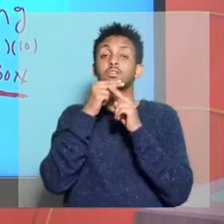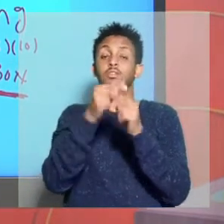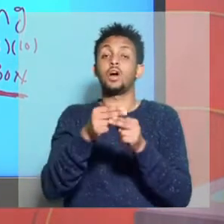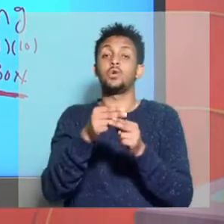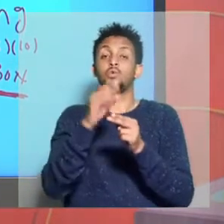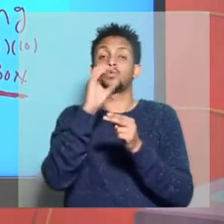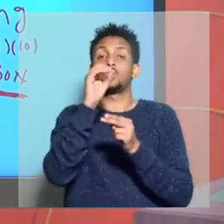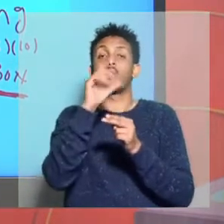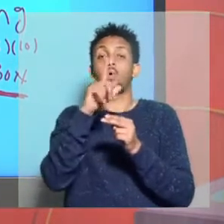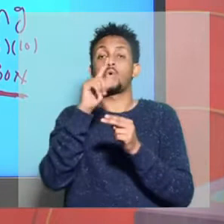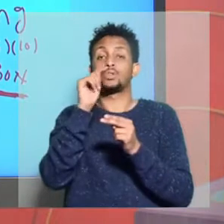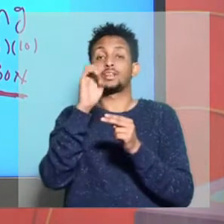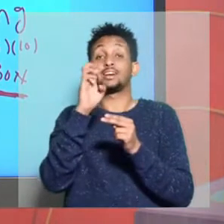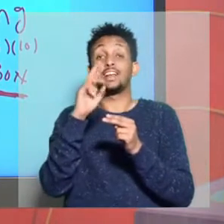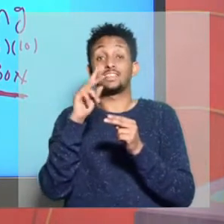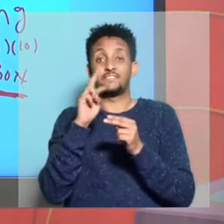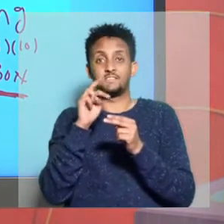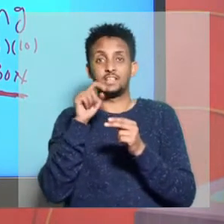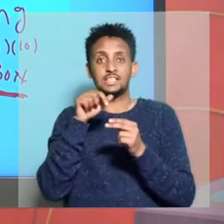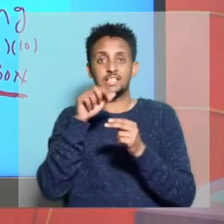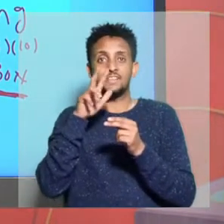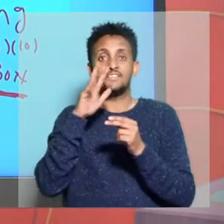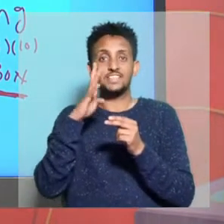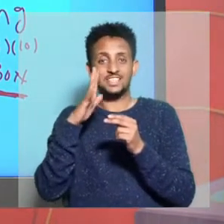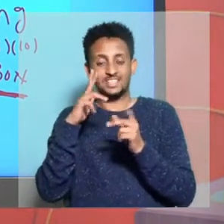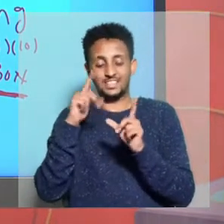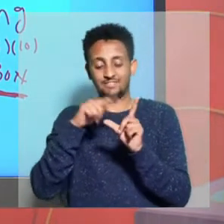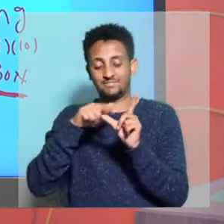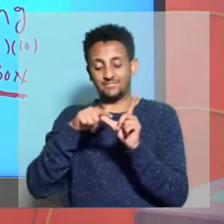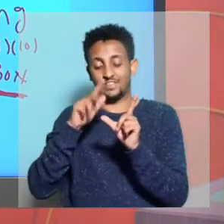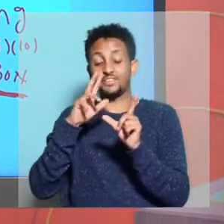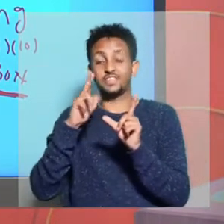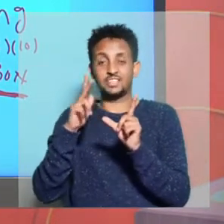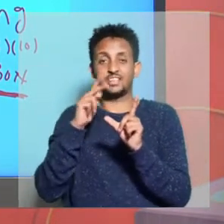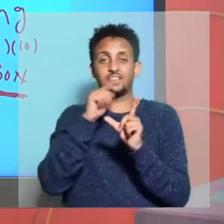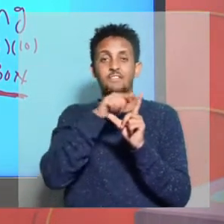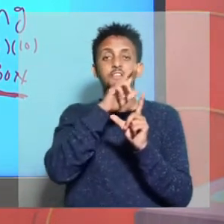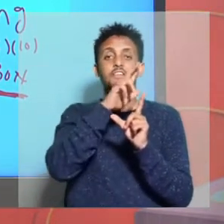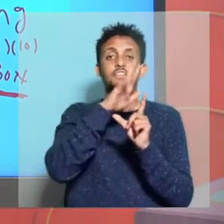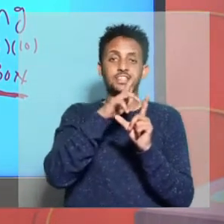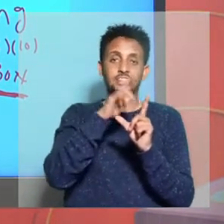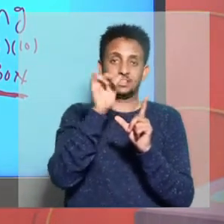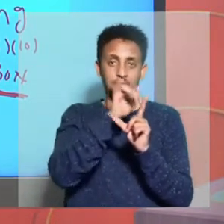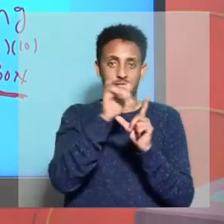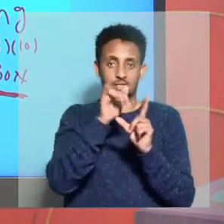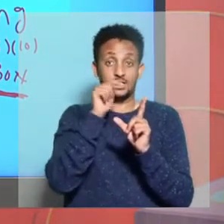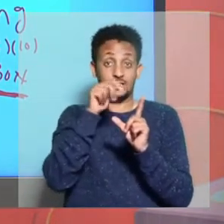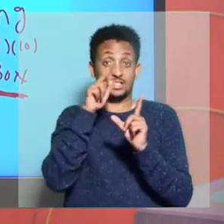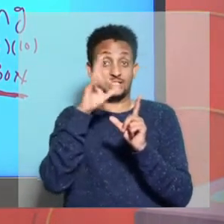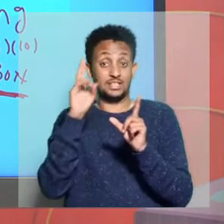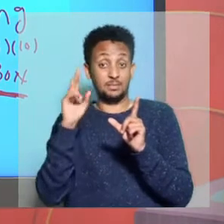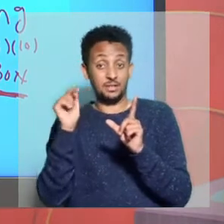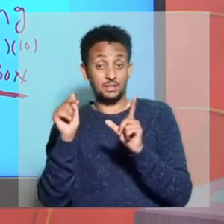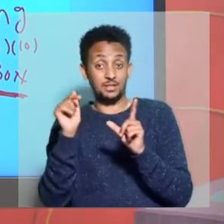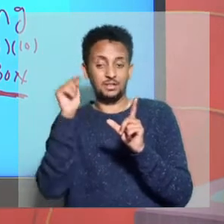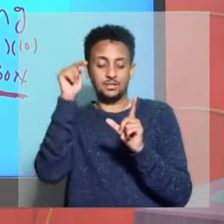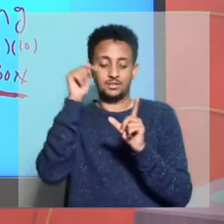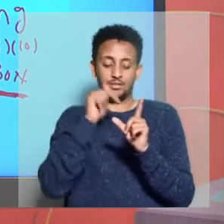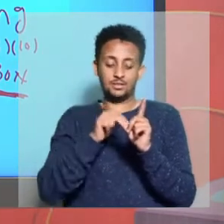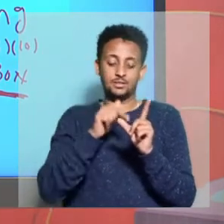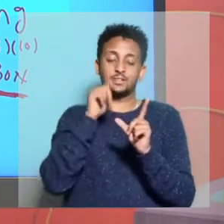be alternate interior angles. If this is 53, this is also 53. If this angle is 37, this is